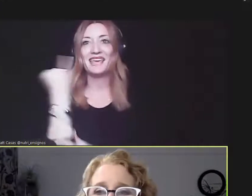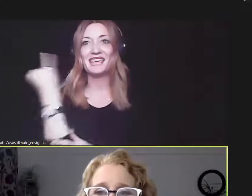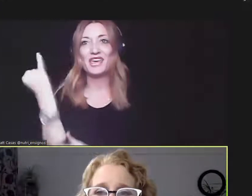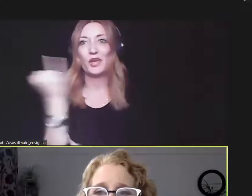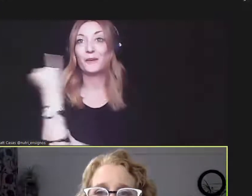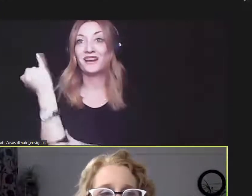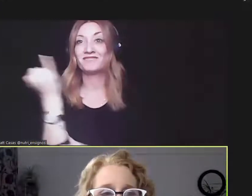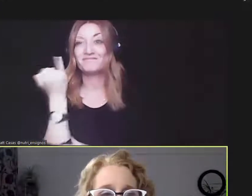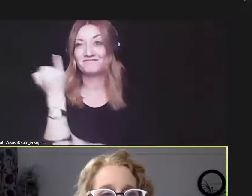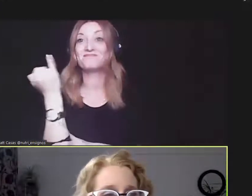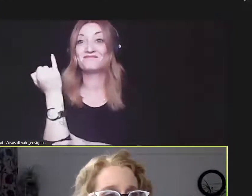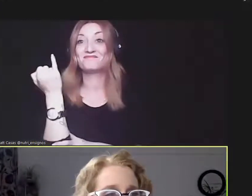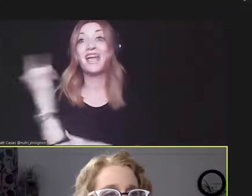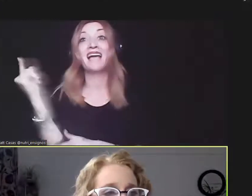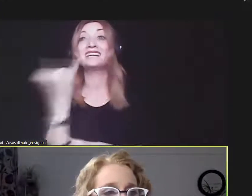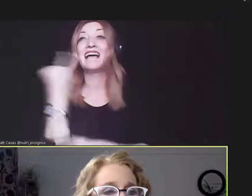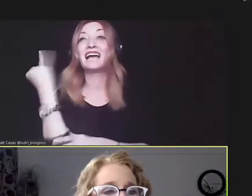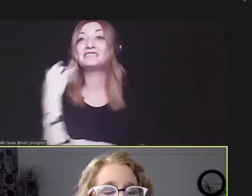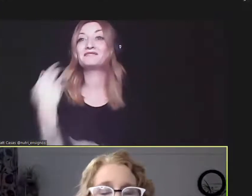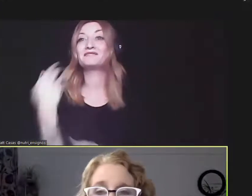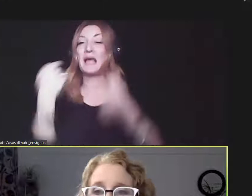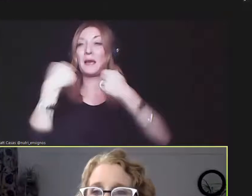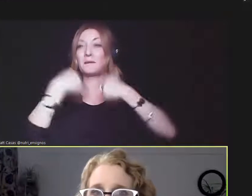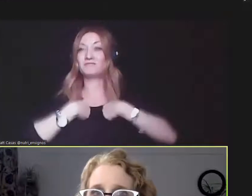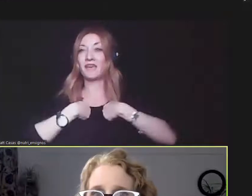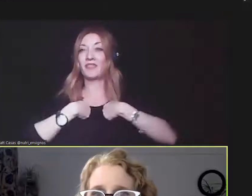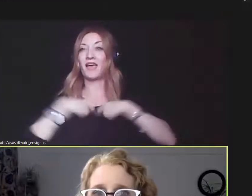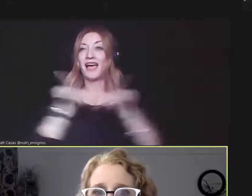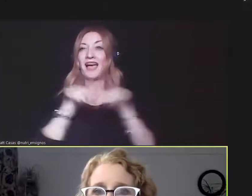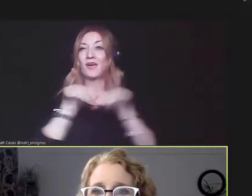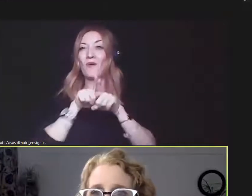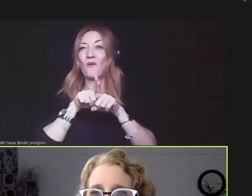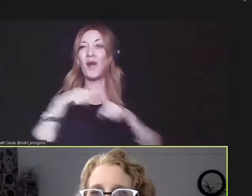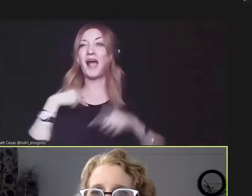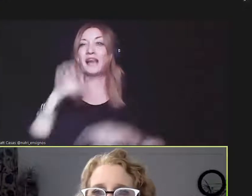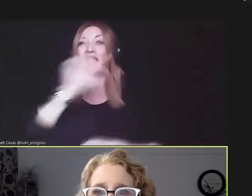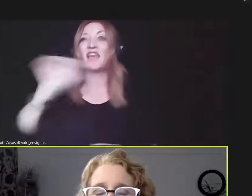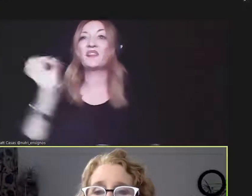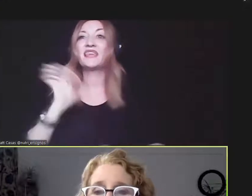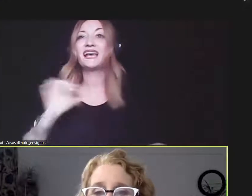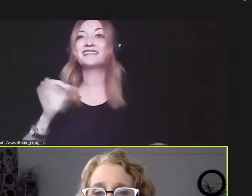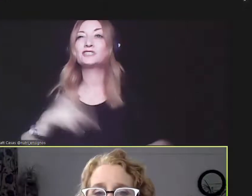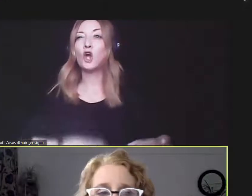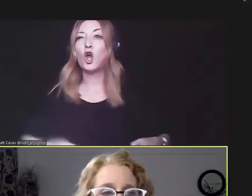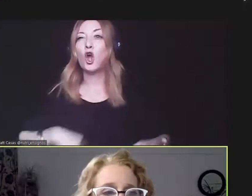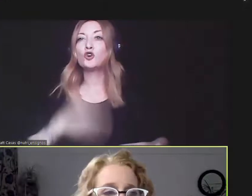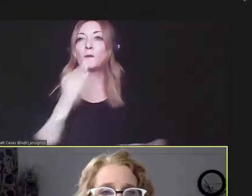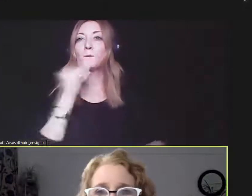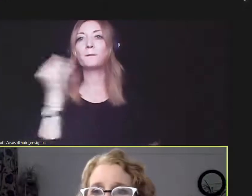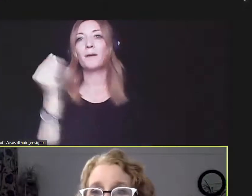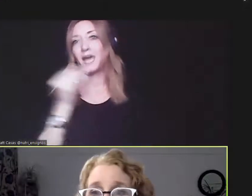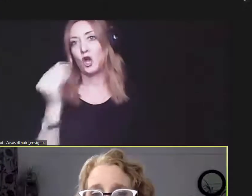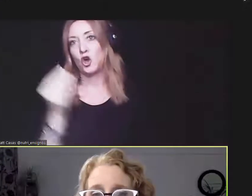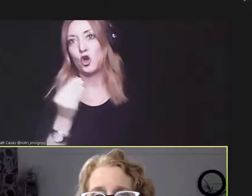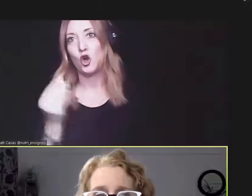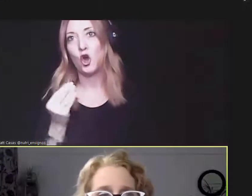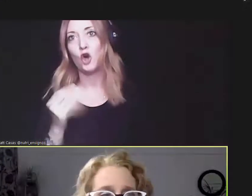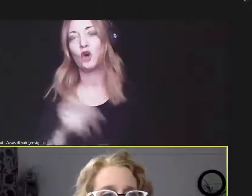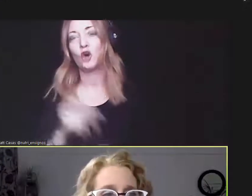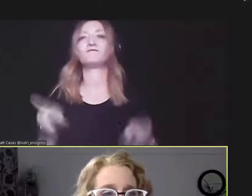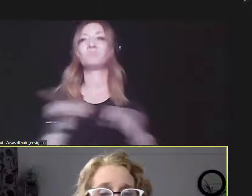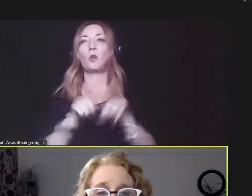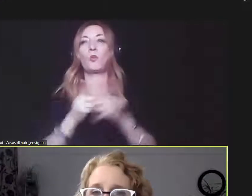have any upset stomach or helping with menstrual cramps and any